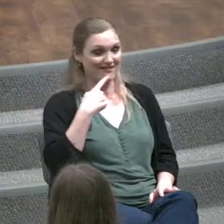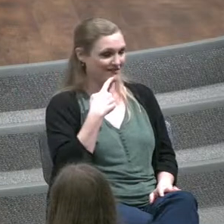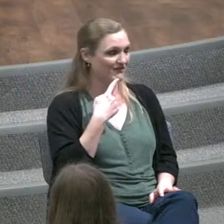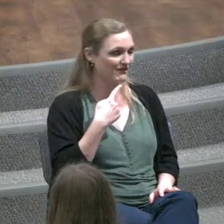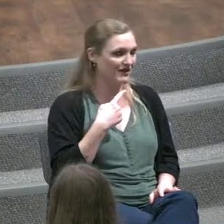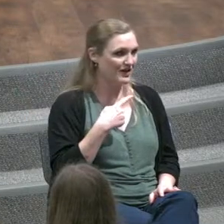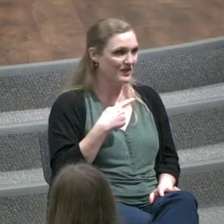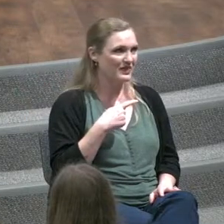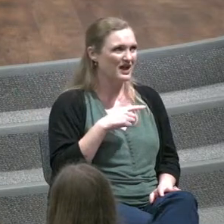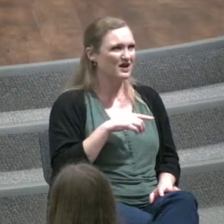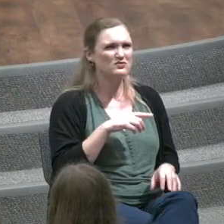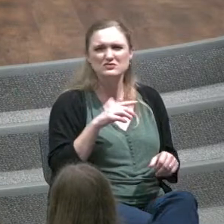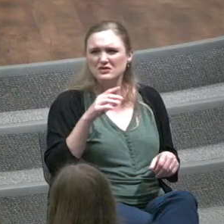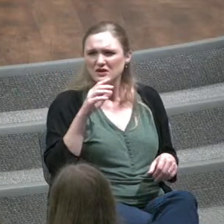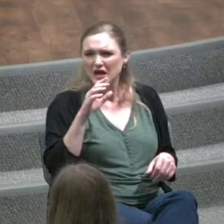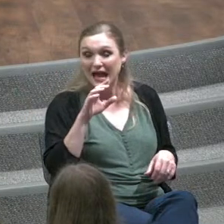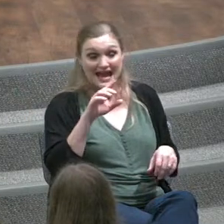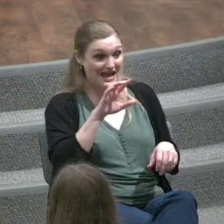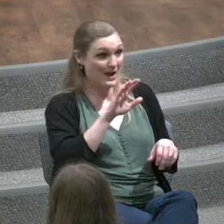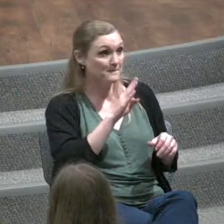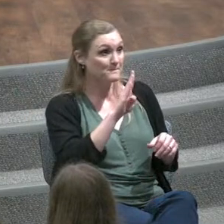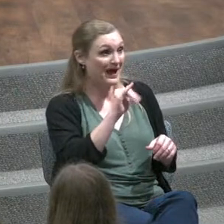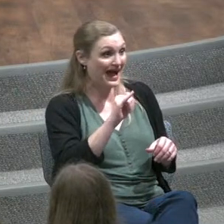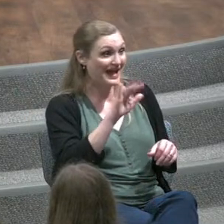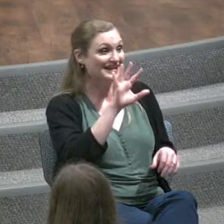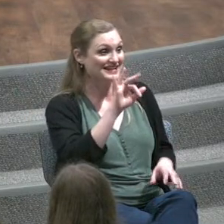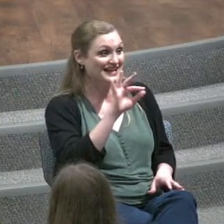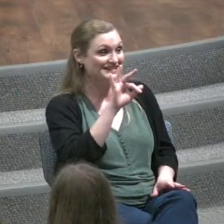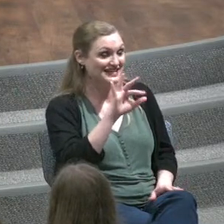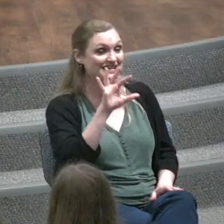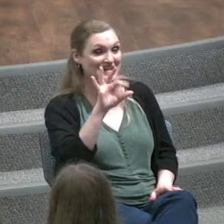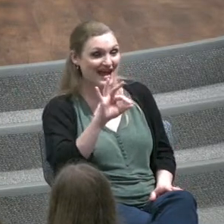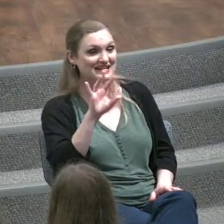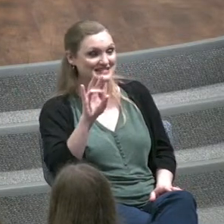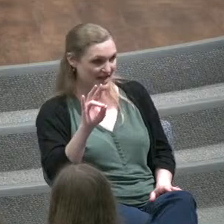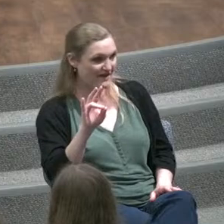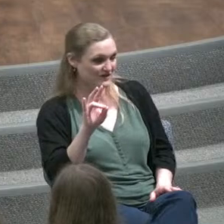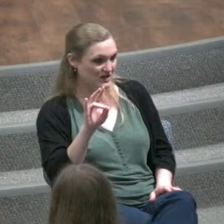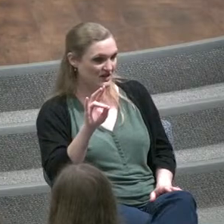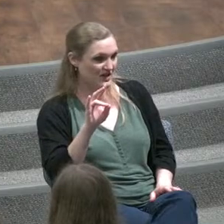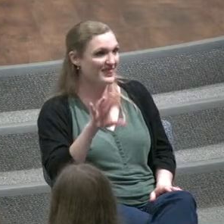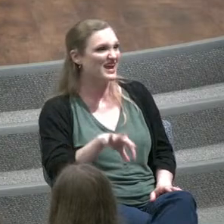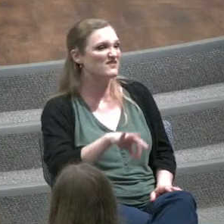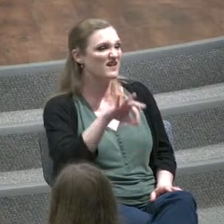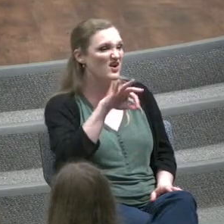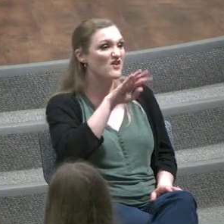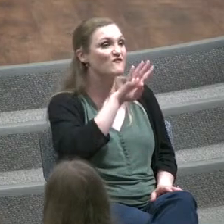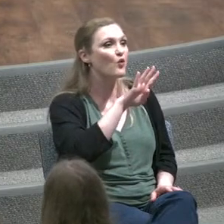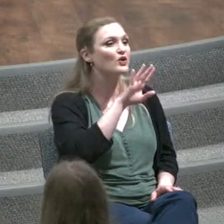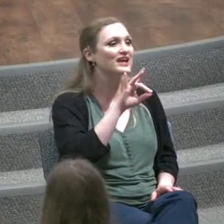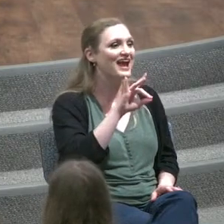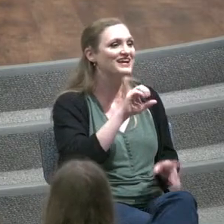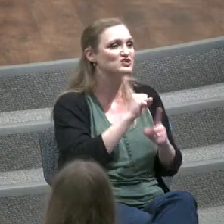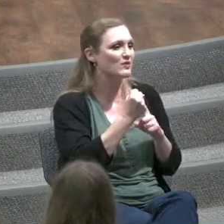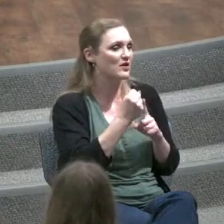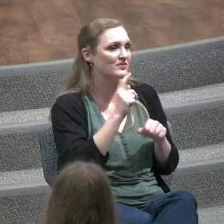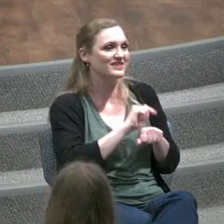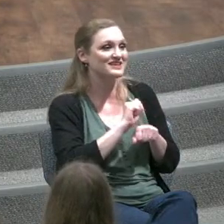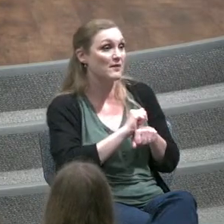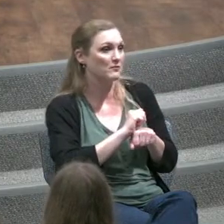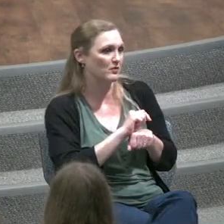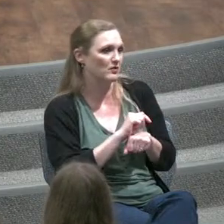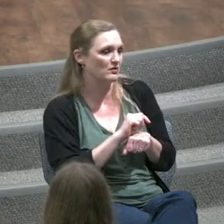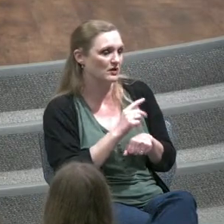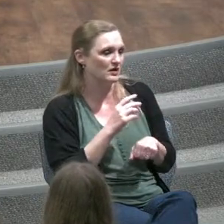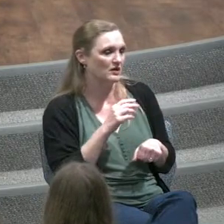book that said that as of what year? 1997, archaeology. Yeah, not as of 97, they'd uncovered 48 around the temple area,